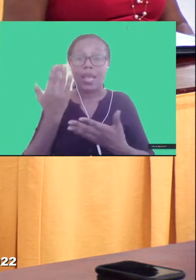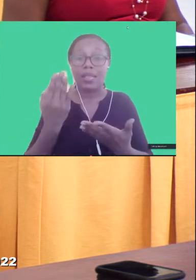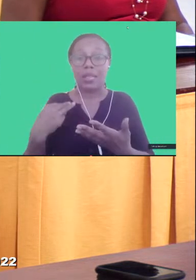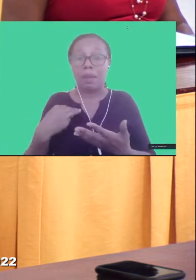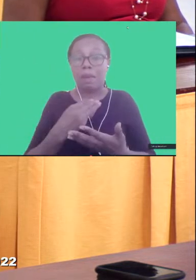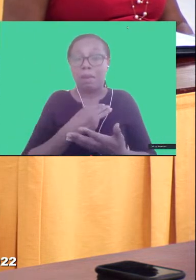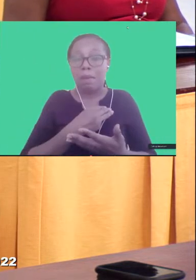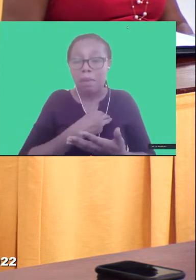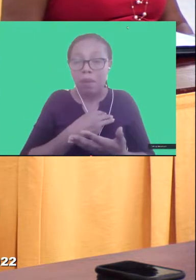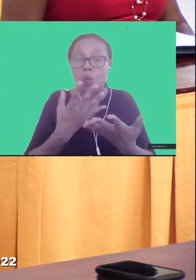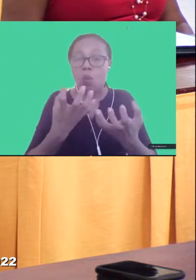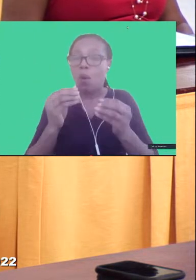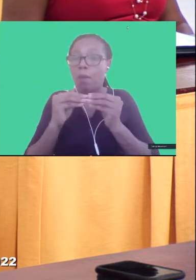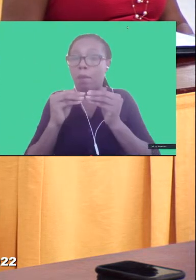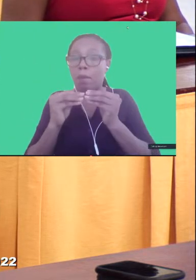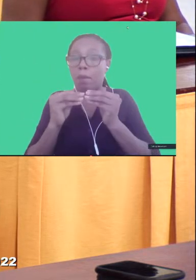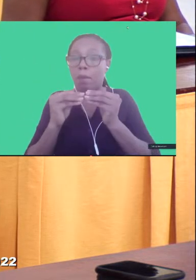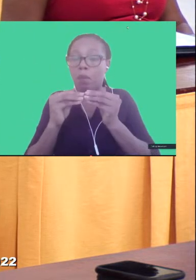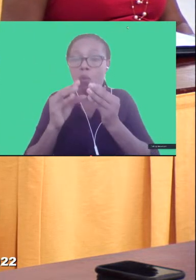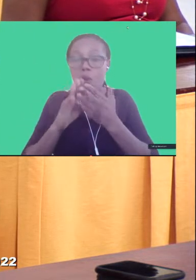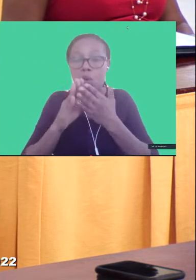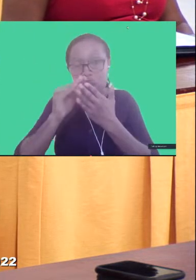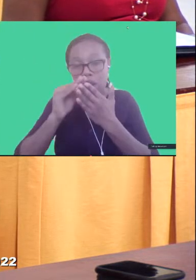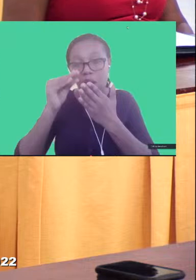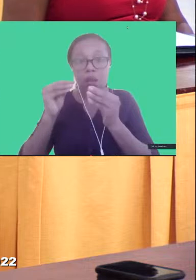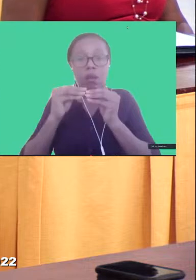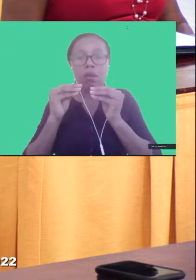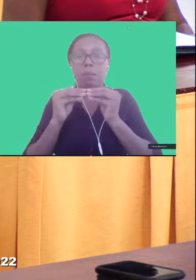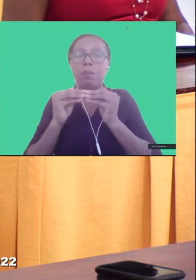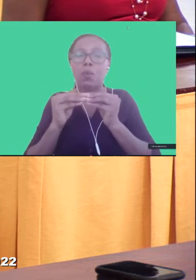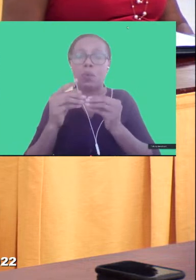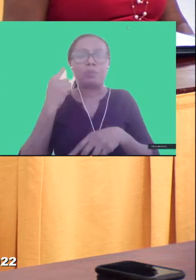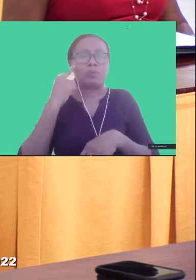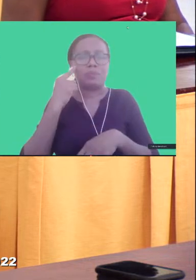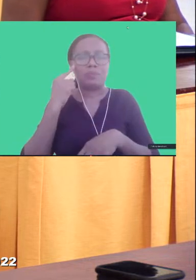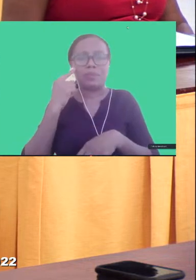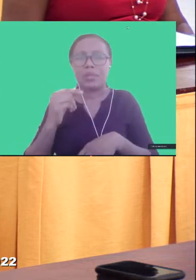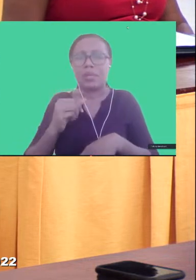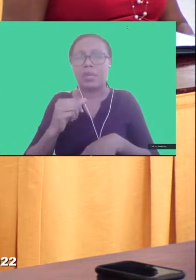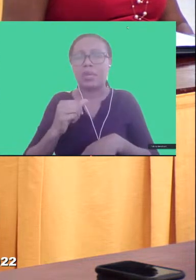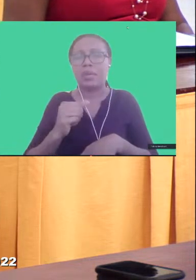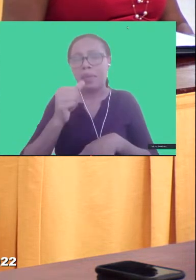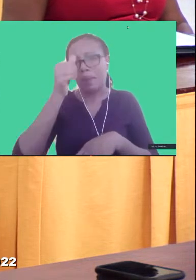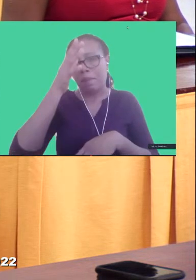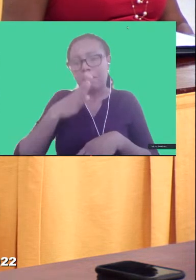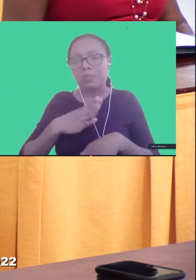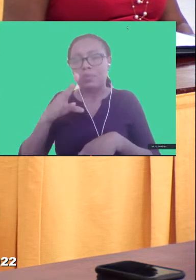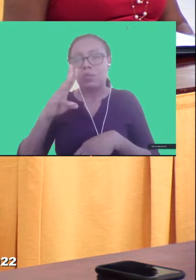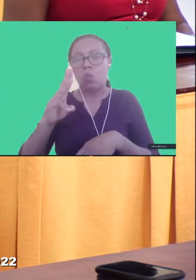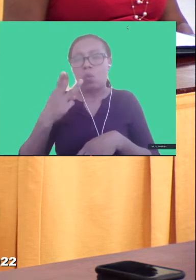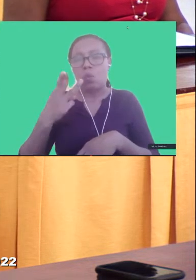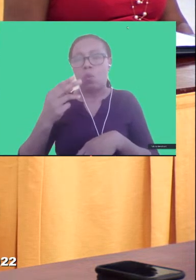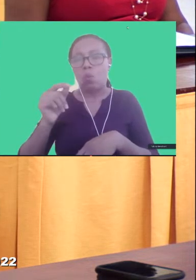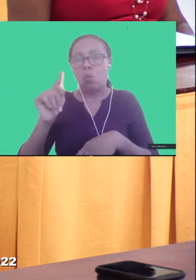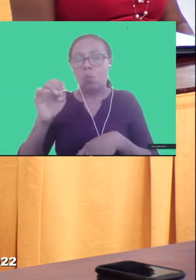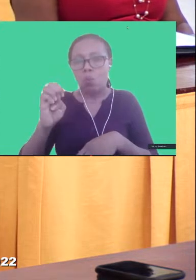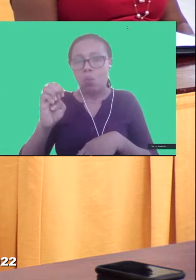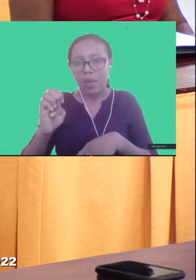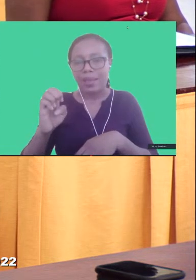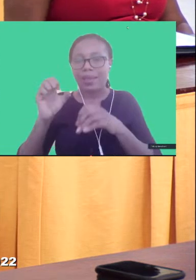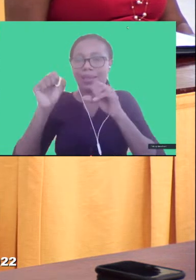substantively to that matter. Perhaps, ma'am, I could pause and allow Mr. White to speak, and then we revert to the question